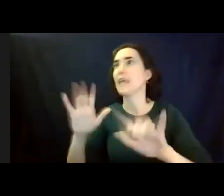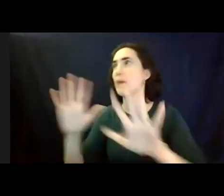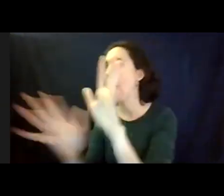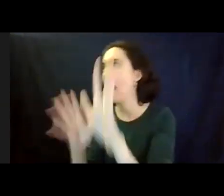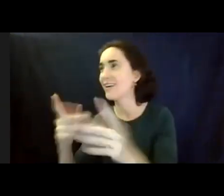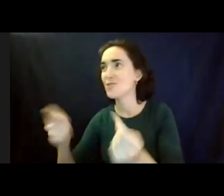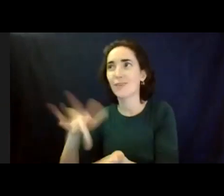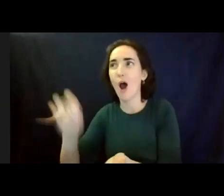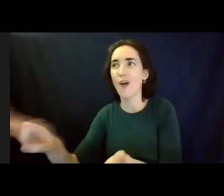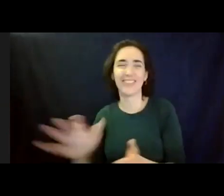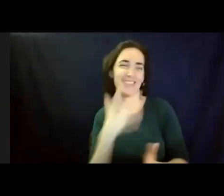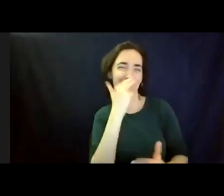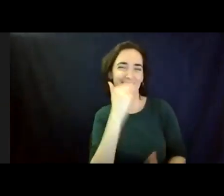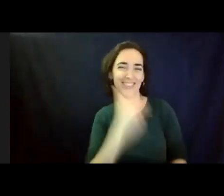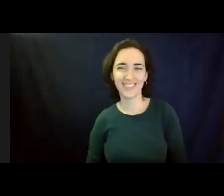Mm-hmm.